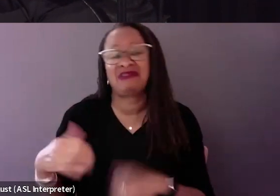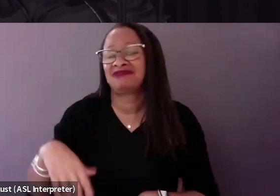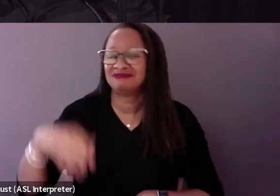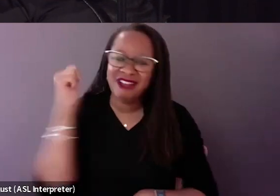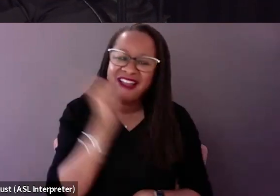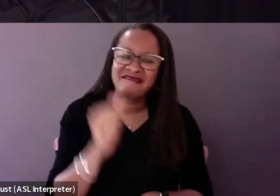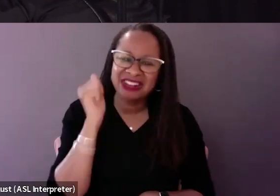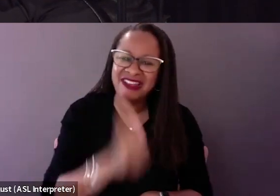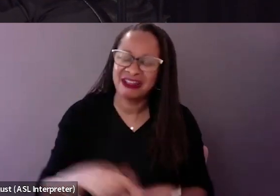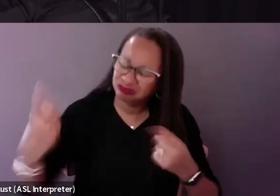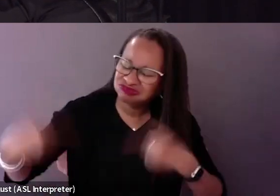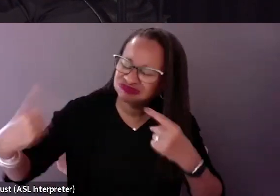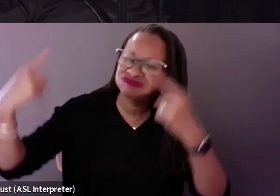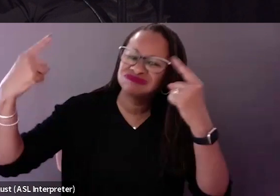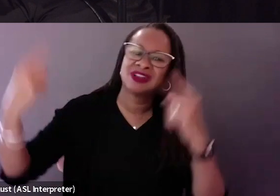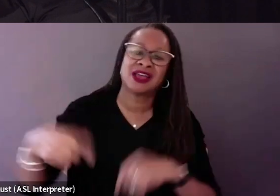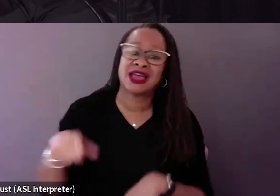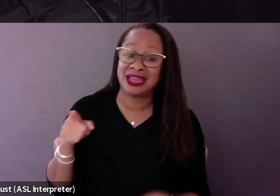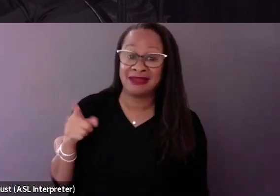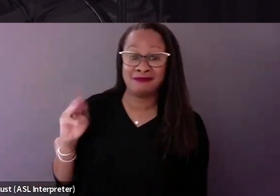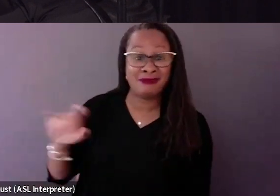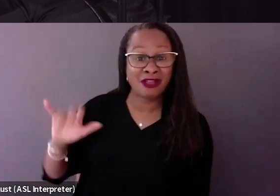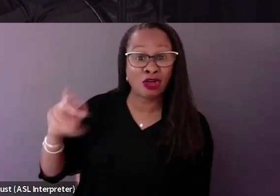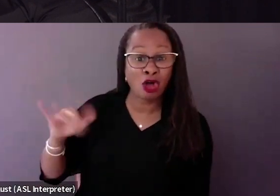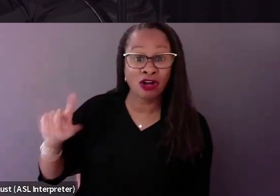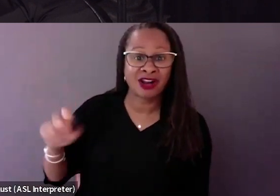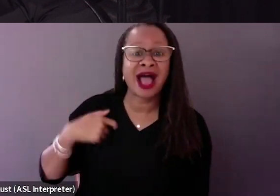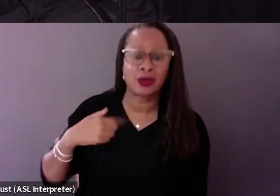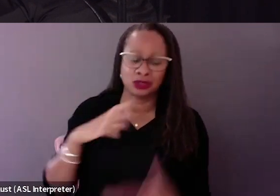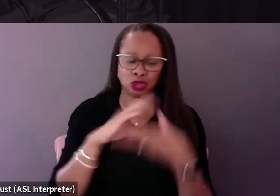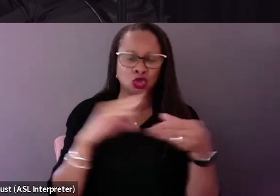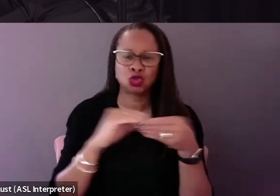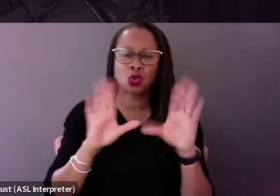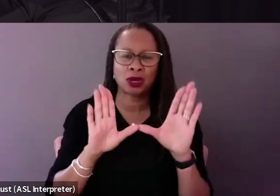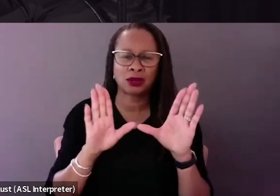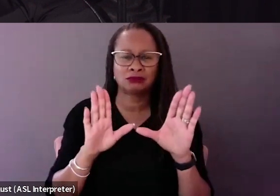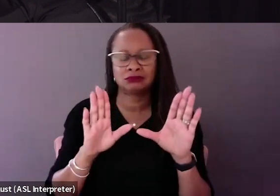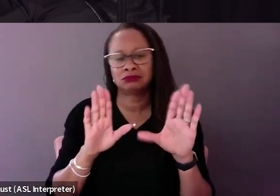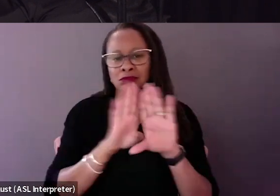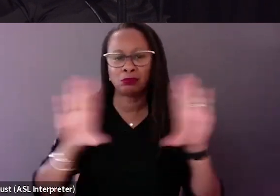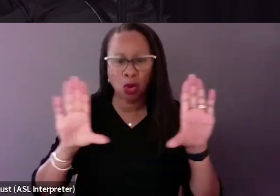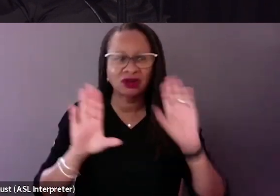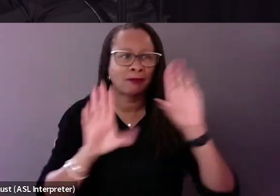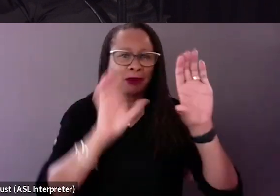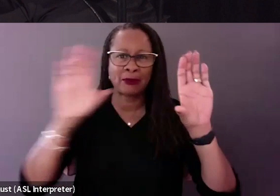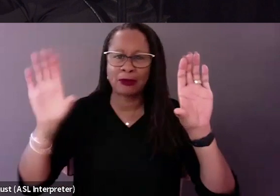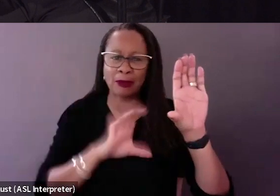And he was like, I would storyboard the reenactments, and then